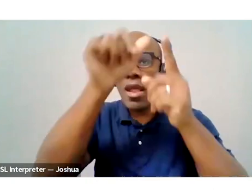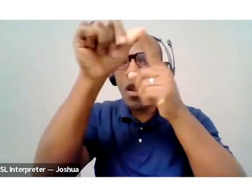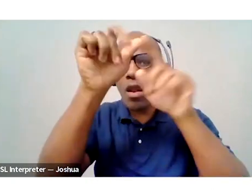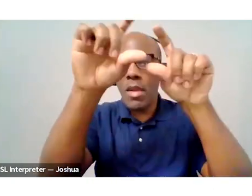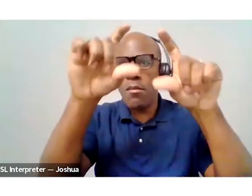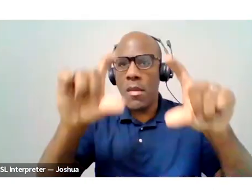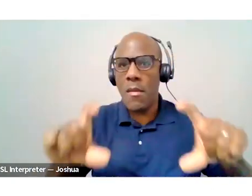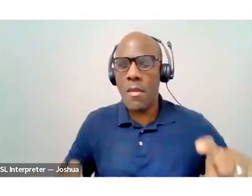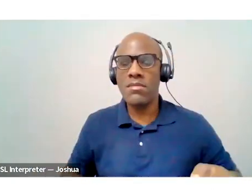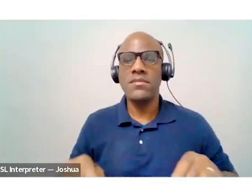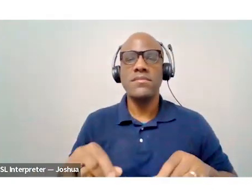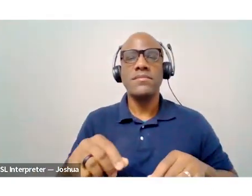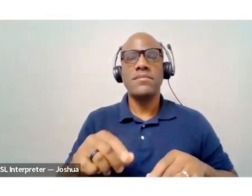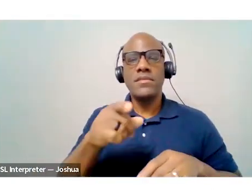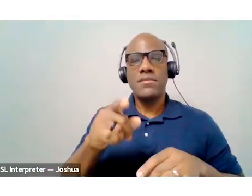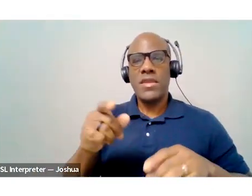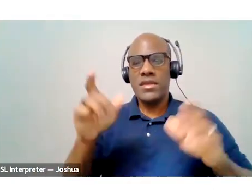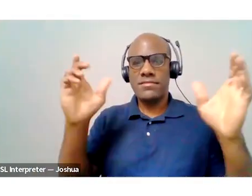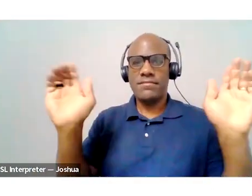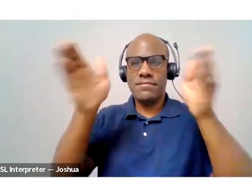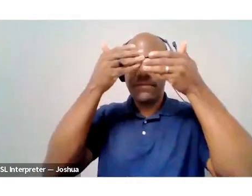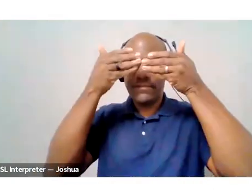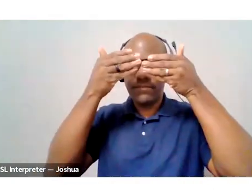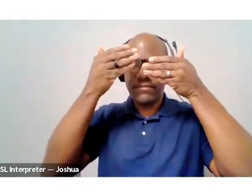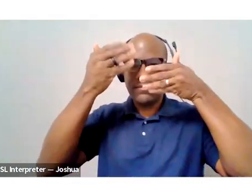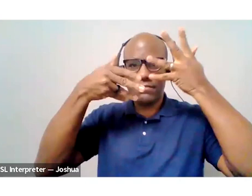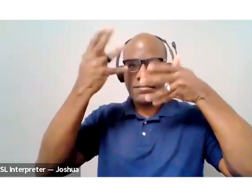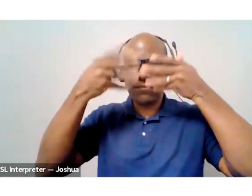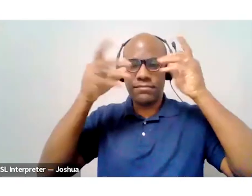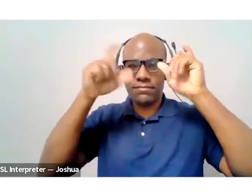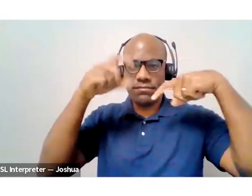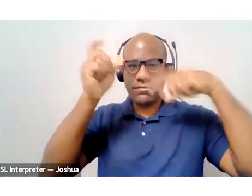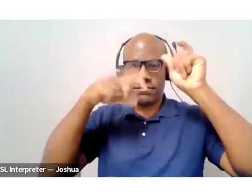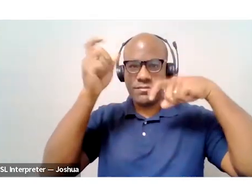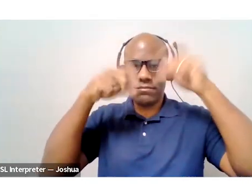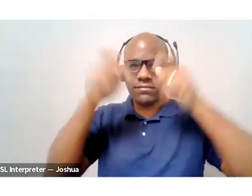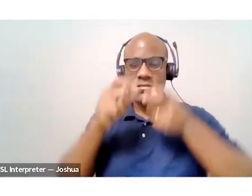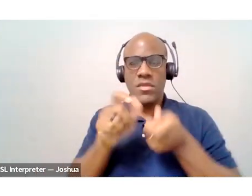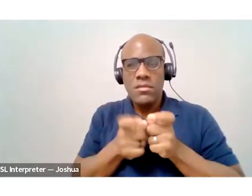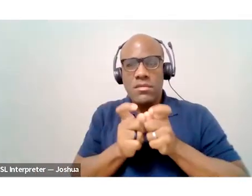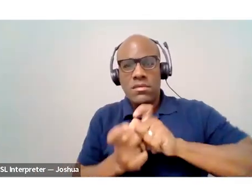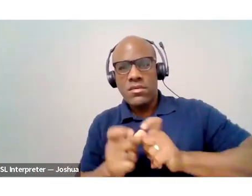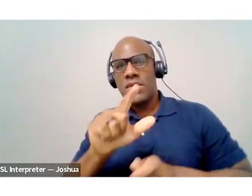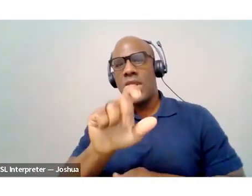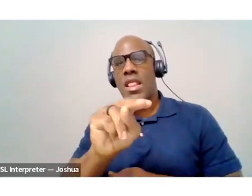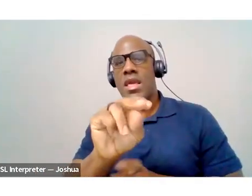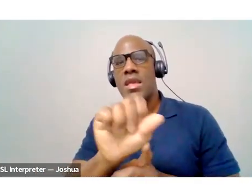the lens that's going to work to sharpen your vision in the world, that we're tuning in the critical mind lens and we're tuning in the open heart